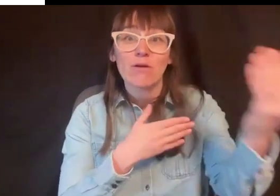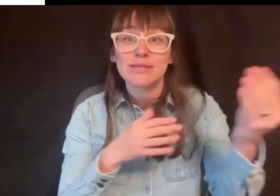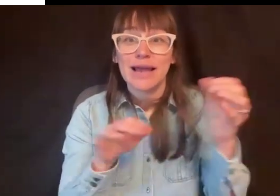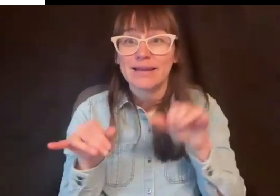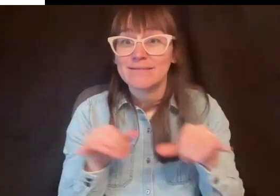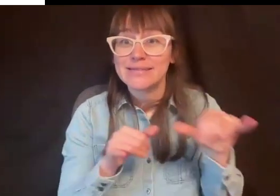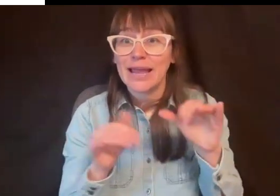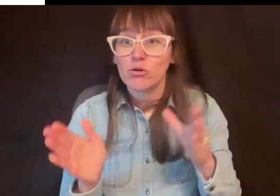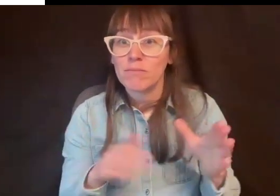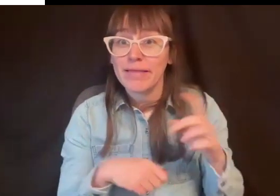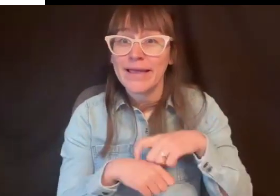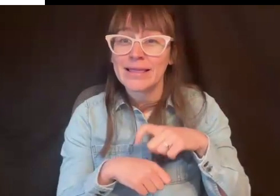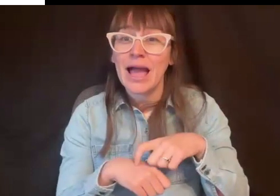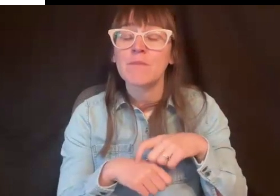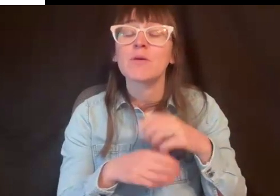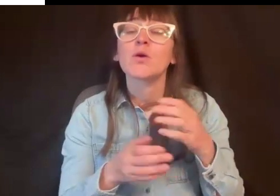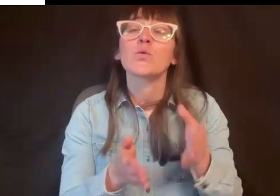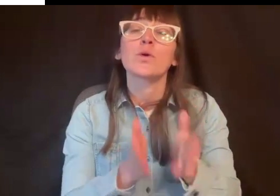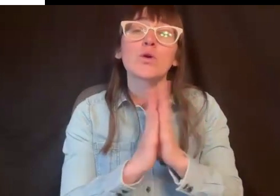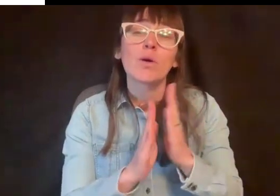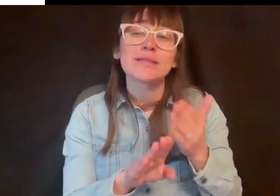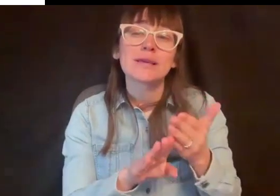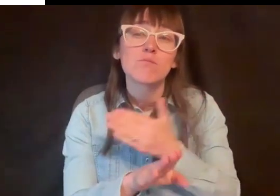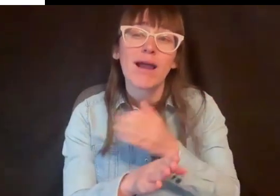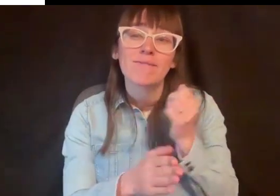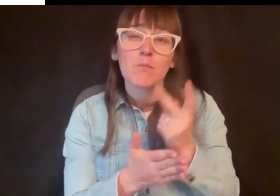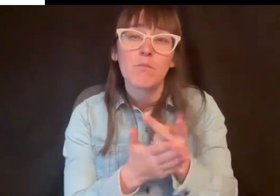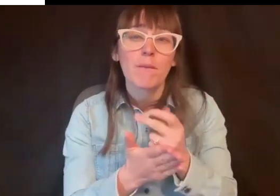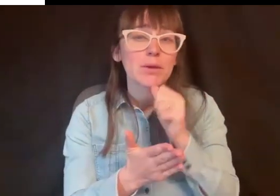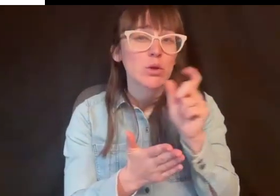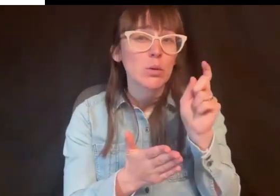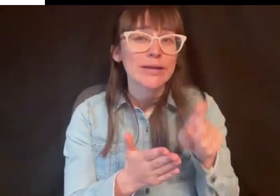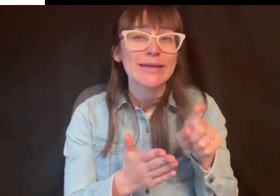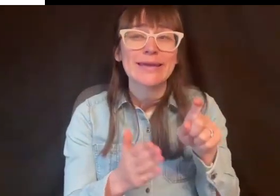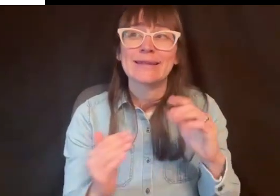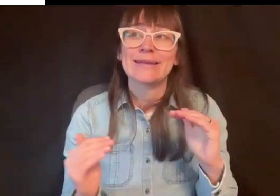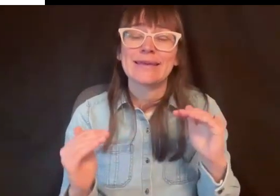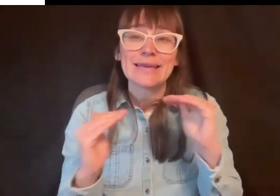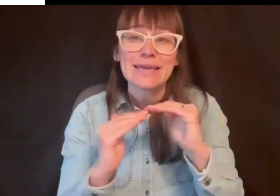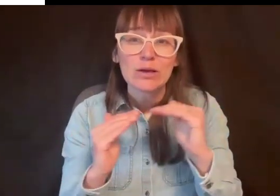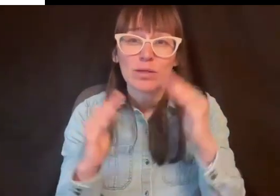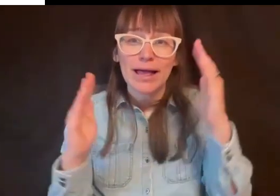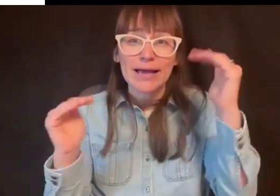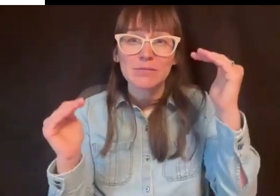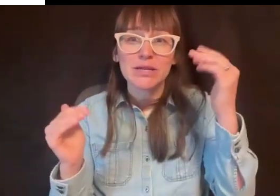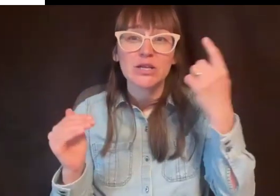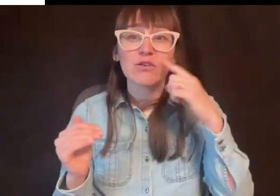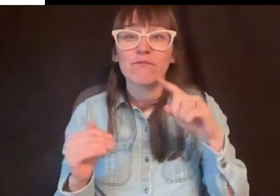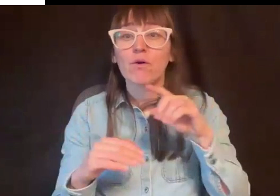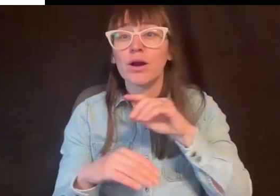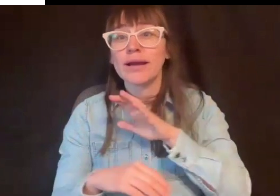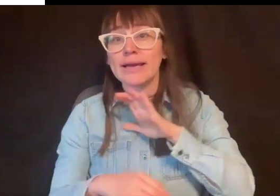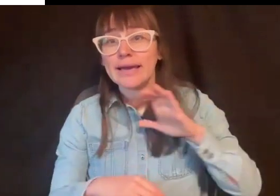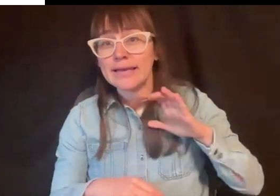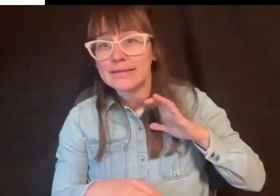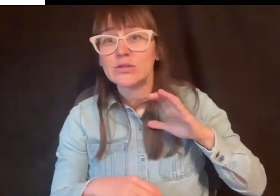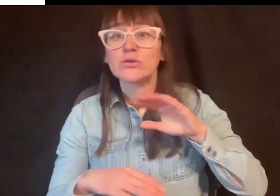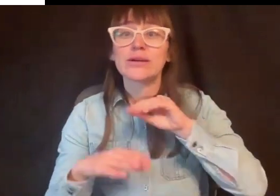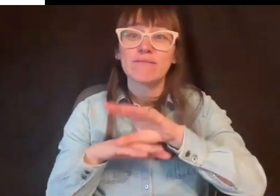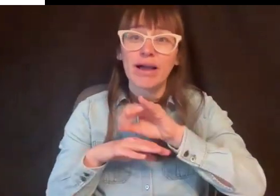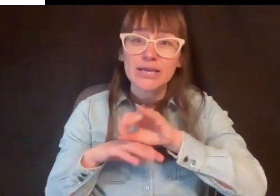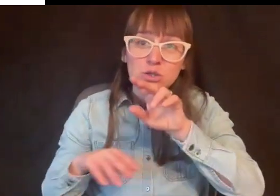requests for prior approval do not need to meet the same expectations for public input, advisory council review, and other area plan